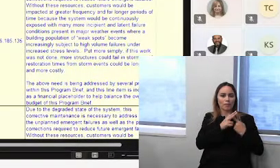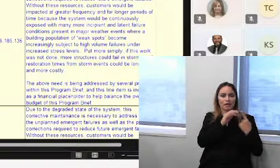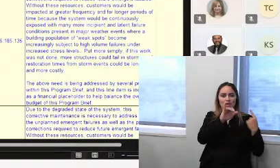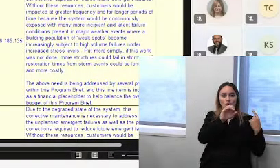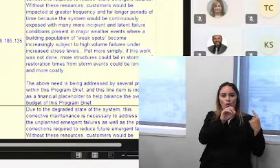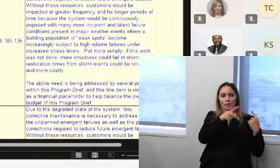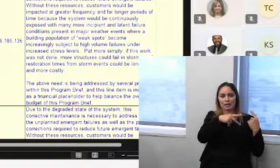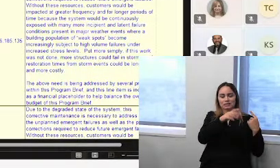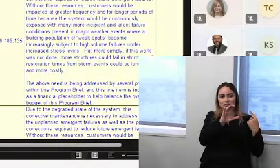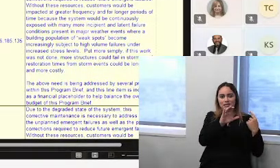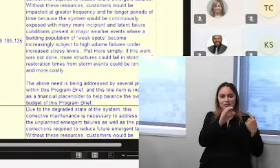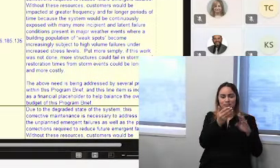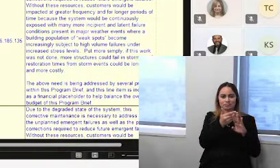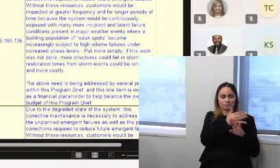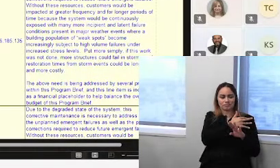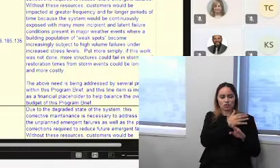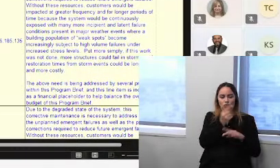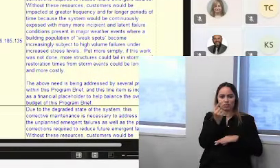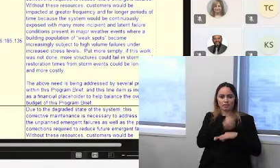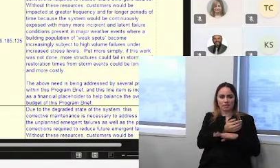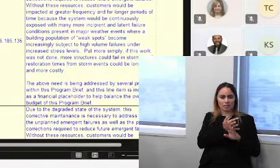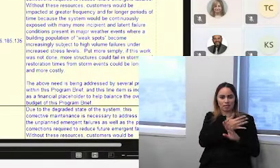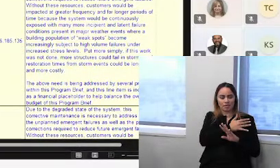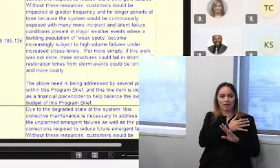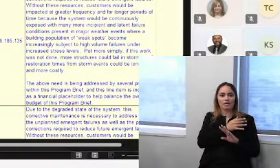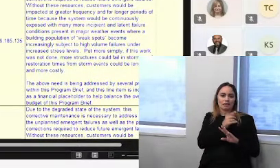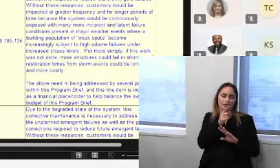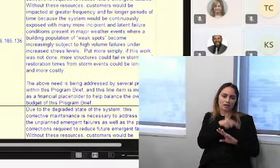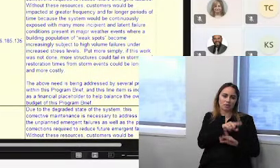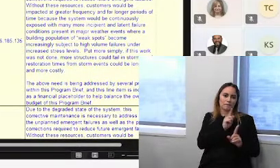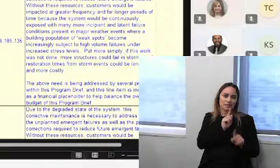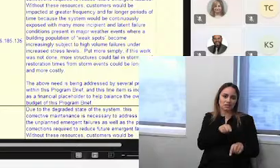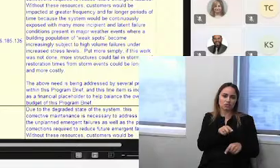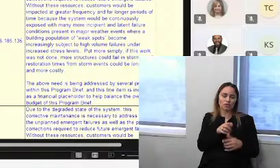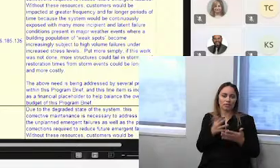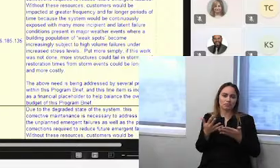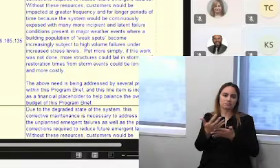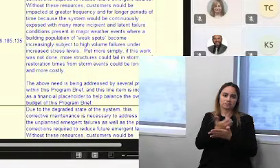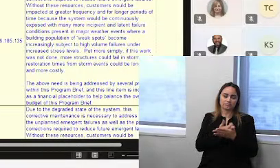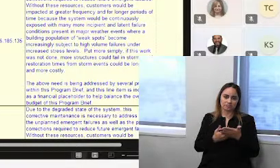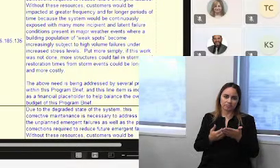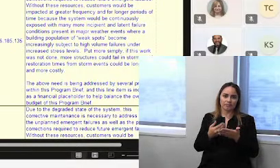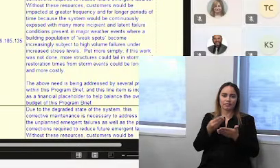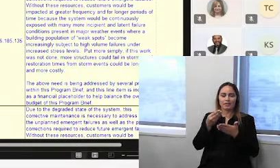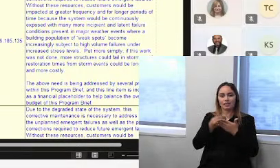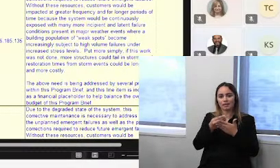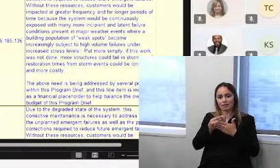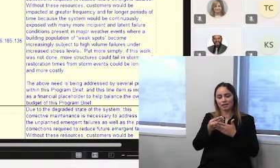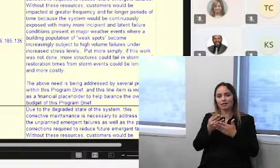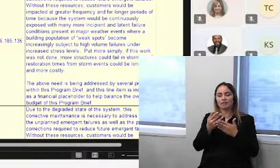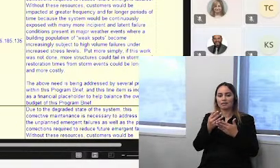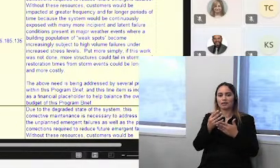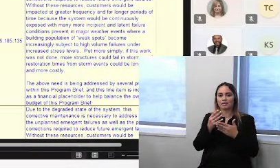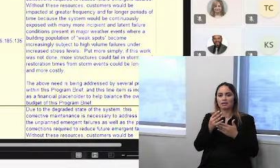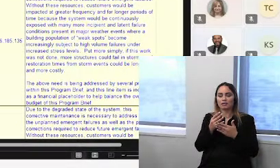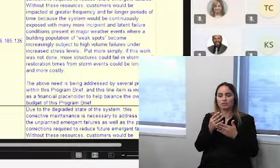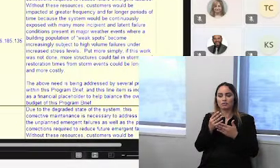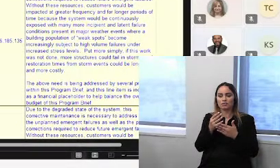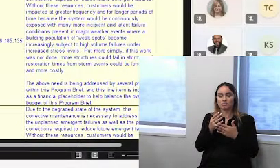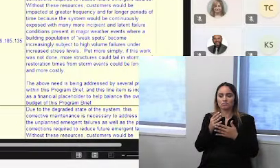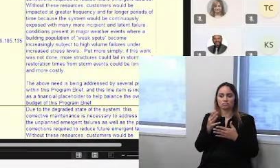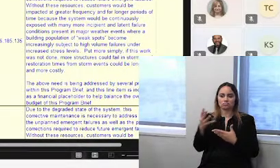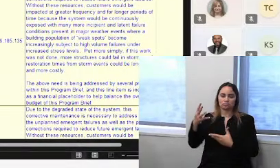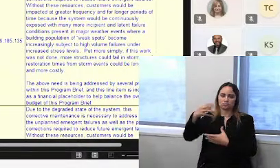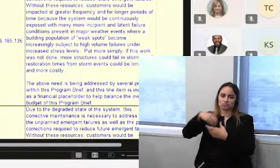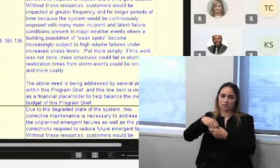a request for rate recovery in the revenue requirement of costs that are not going to be, of course, that the statute is saying should